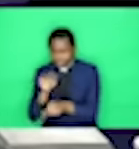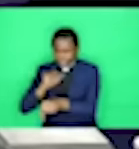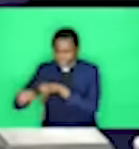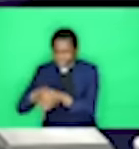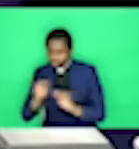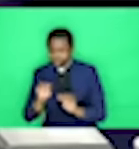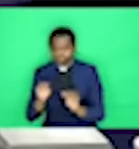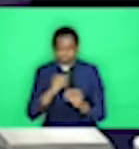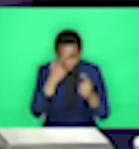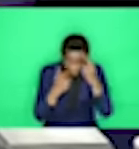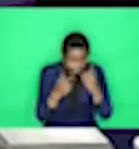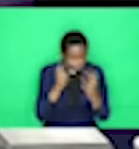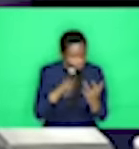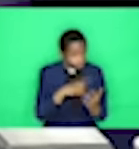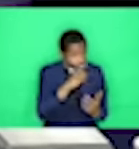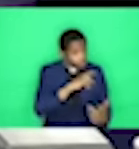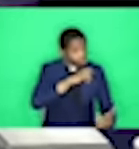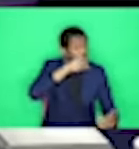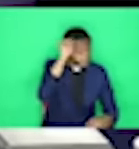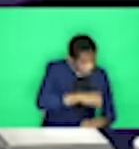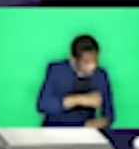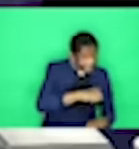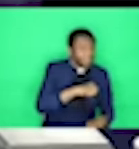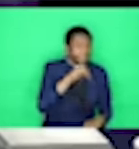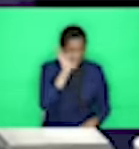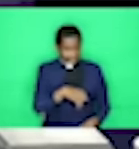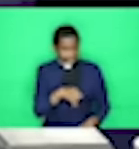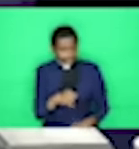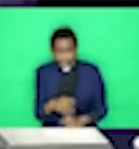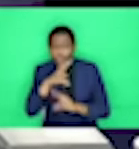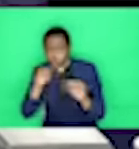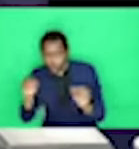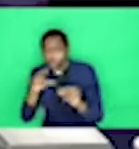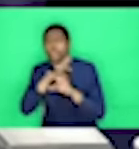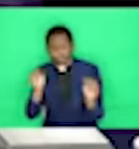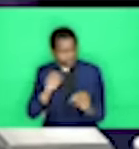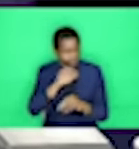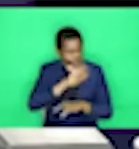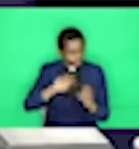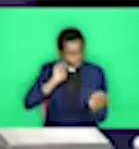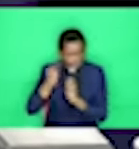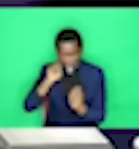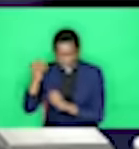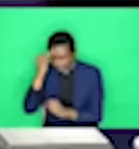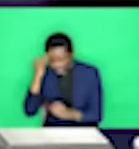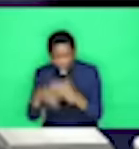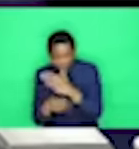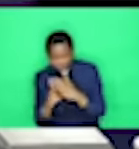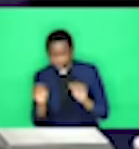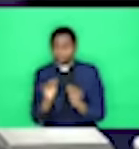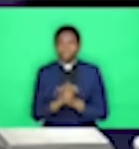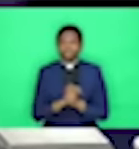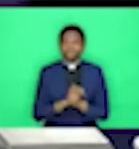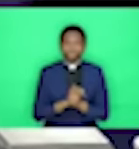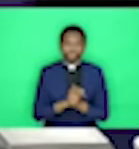e ade asombo pa se ne be ya uyu e be ya you na o da bi e be ya da bi na kontompo en na braba en ni hine ba bia. They thought